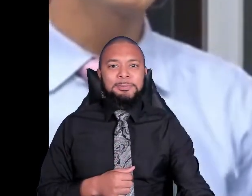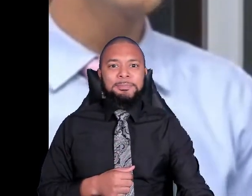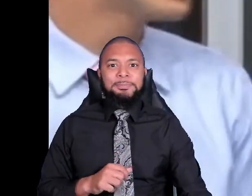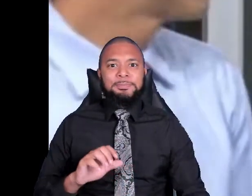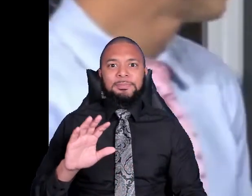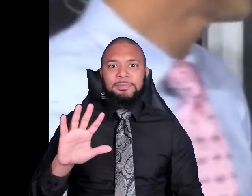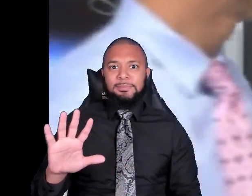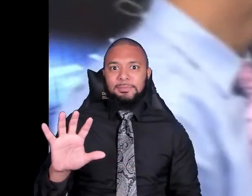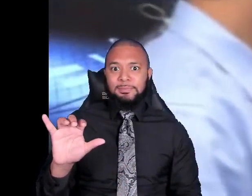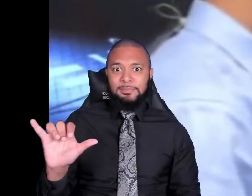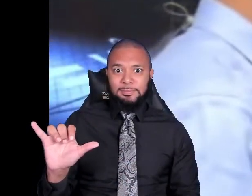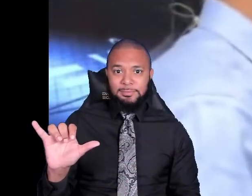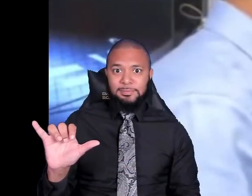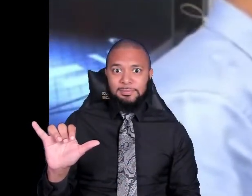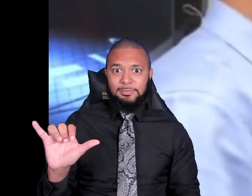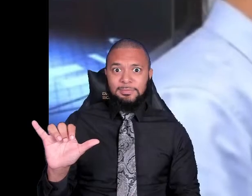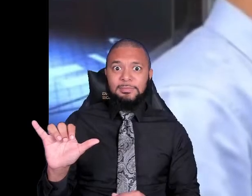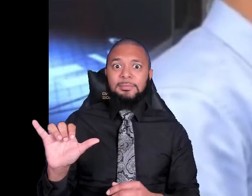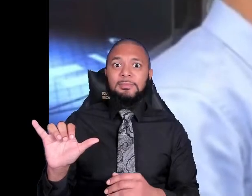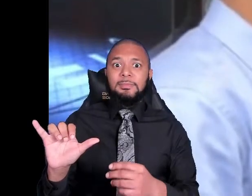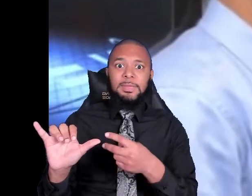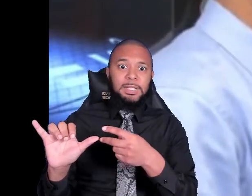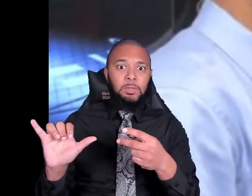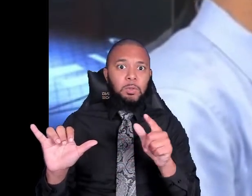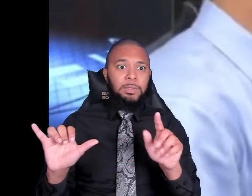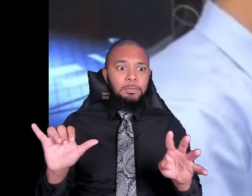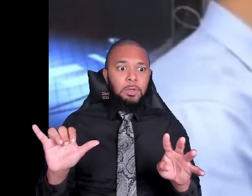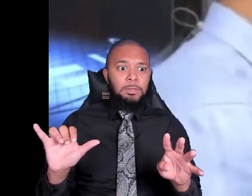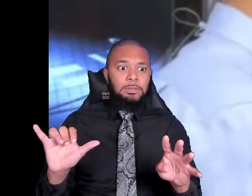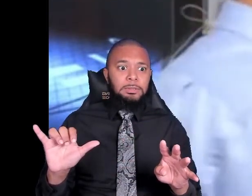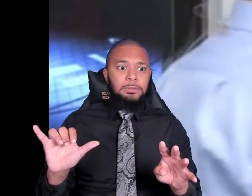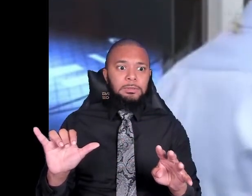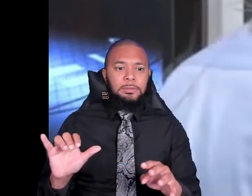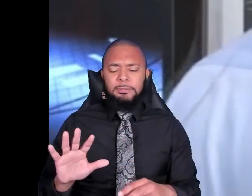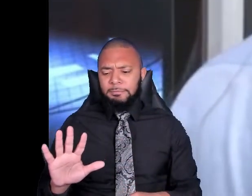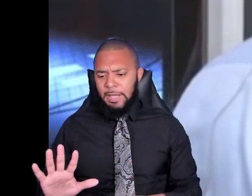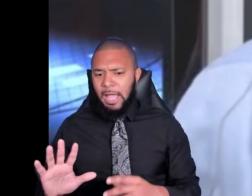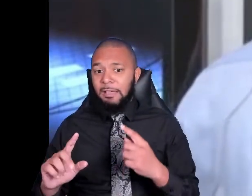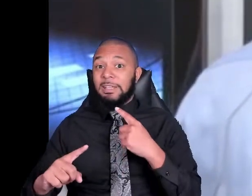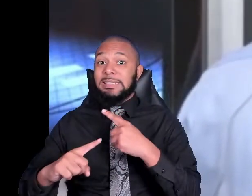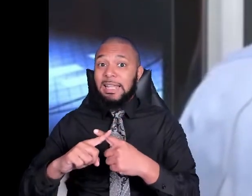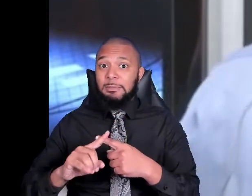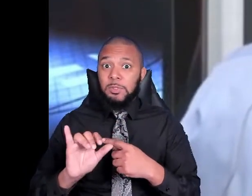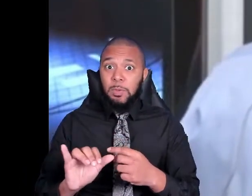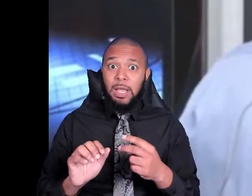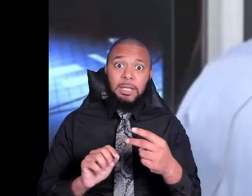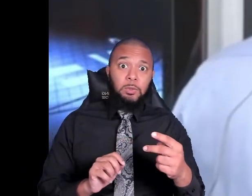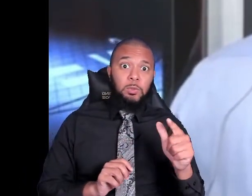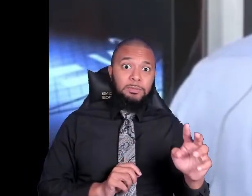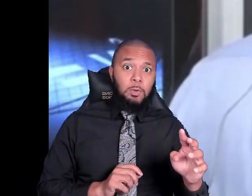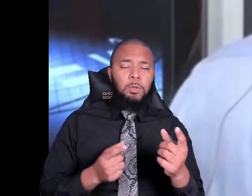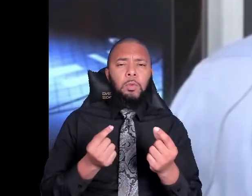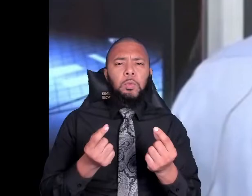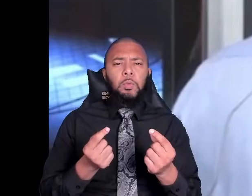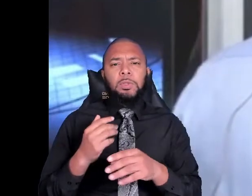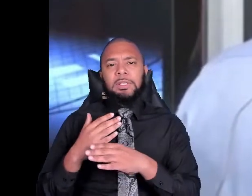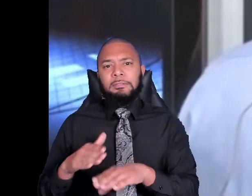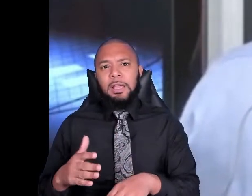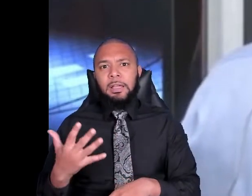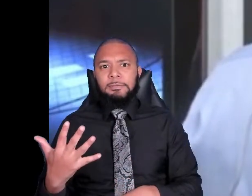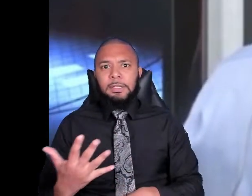5y equals 24. Well, that's 5 times y equals 24, so we just have to divide both sides by